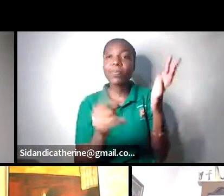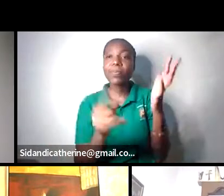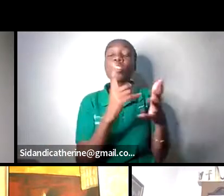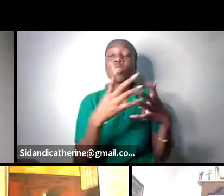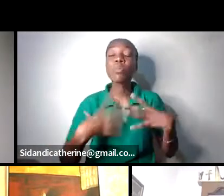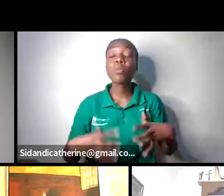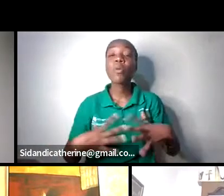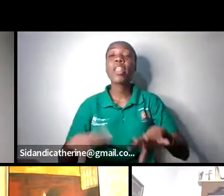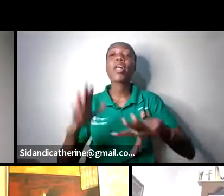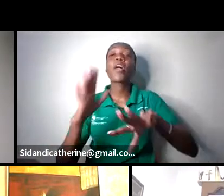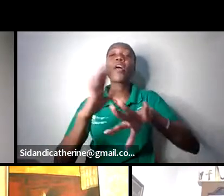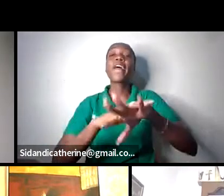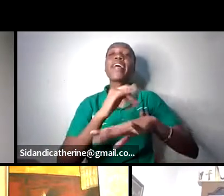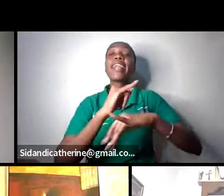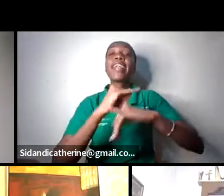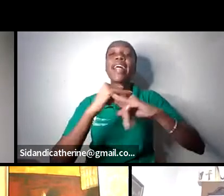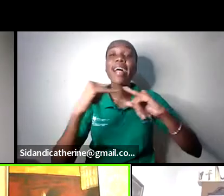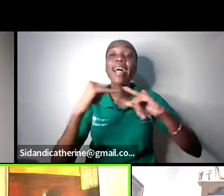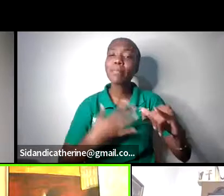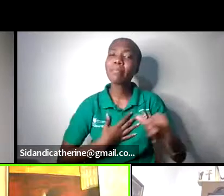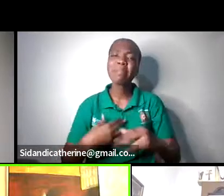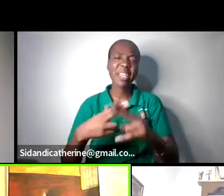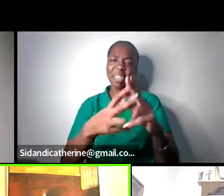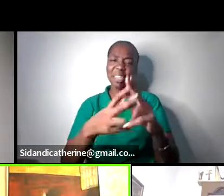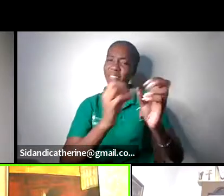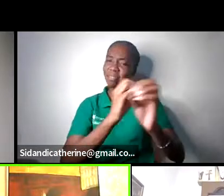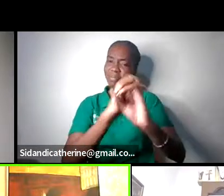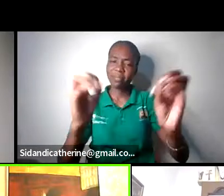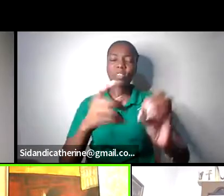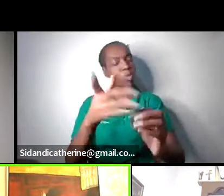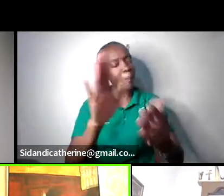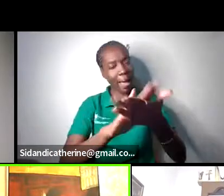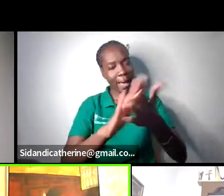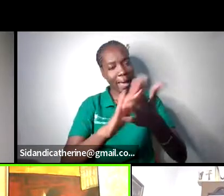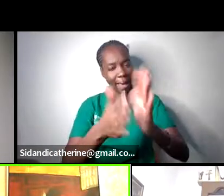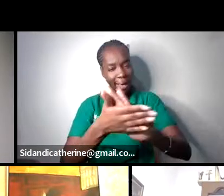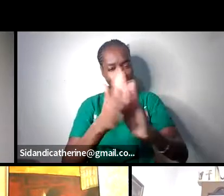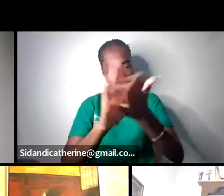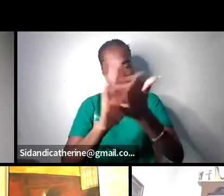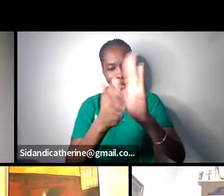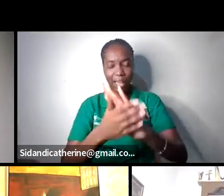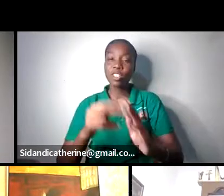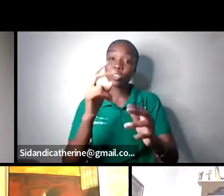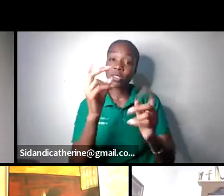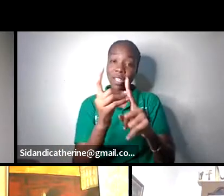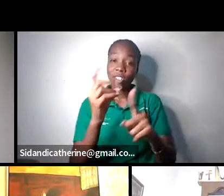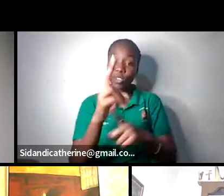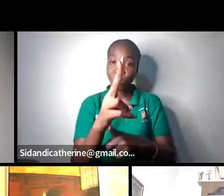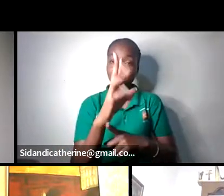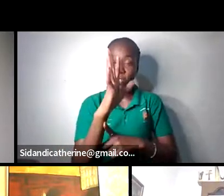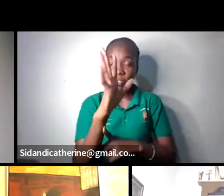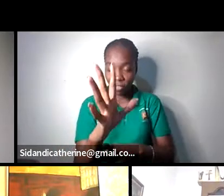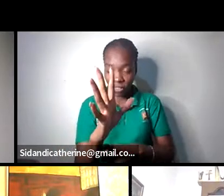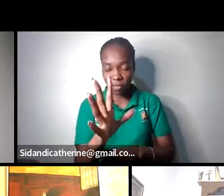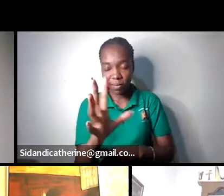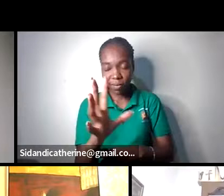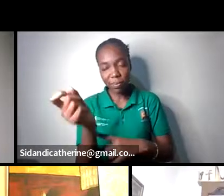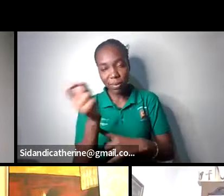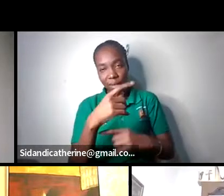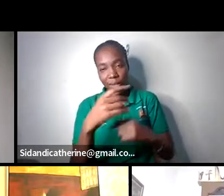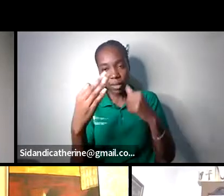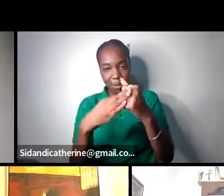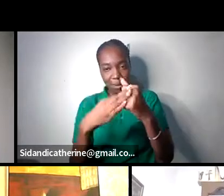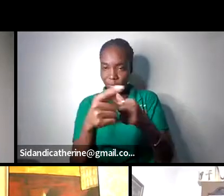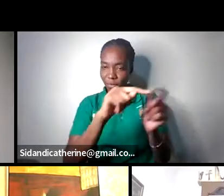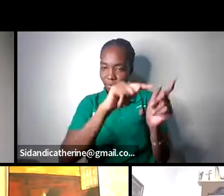online, I don't care where you are in the world, pack your bags. August 25th to September 1st, you need to be in